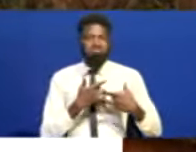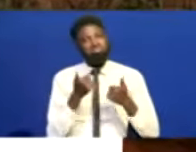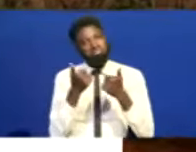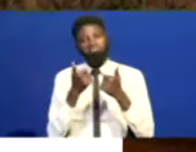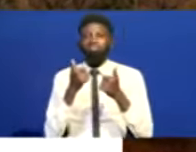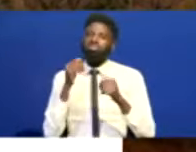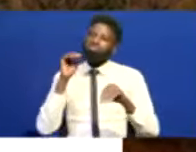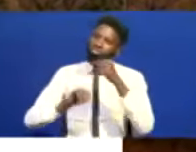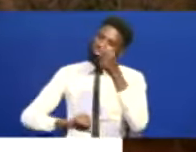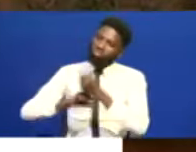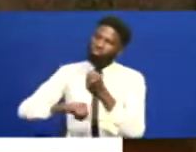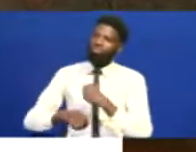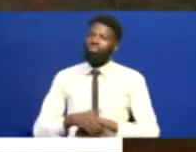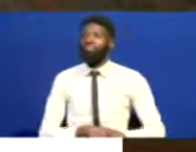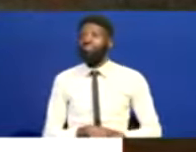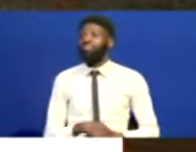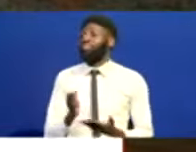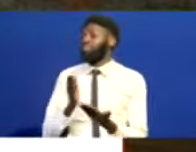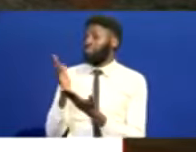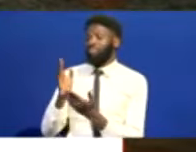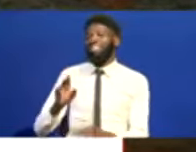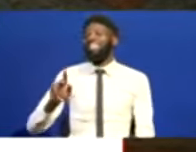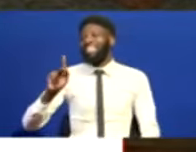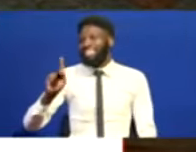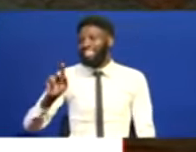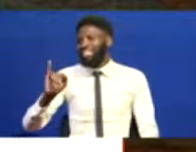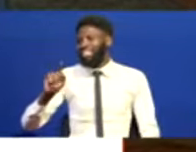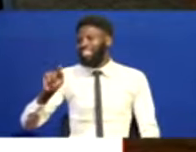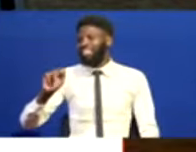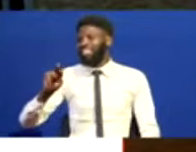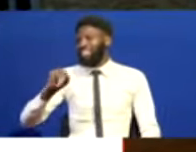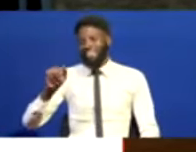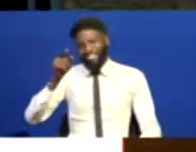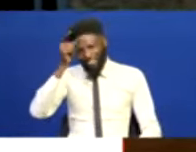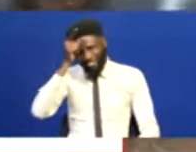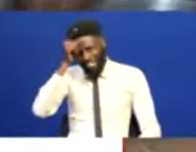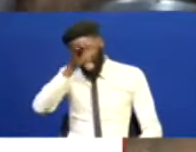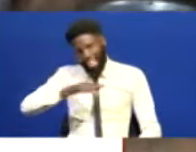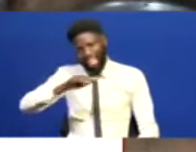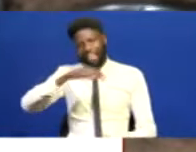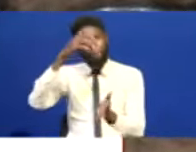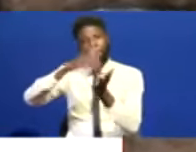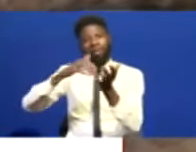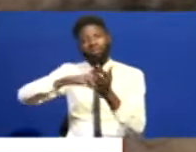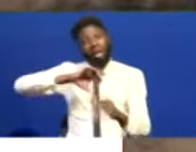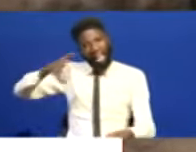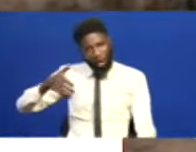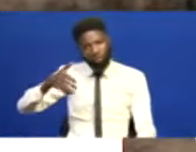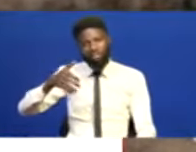In a small corner of Kitanga village, Muawad in Machakos County,